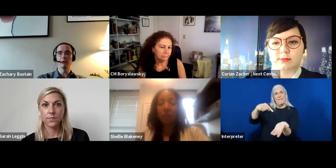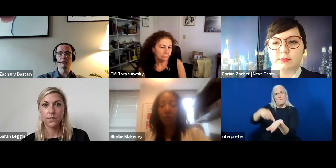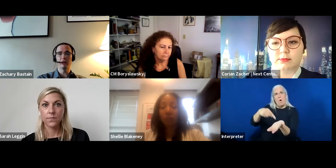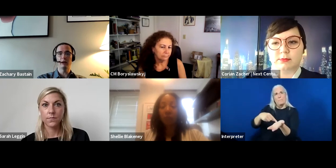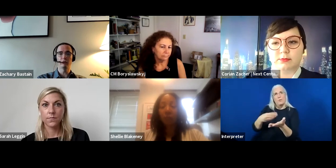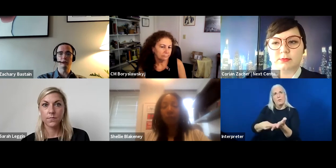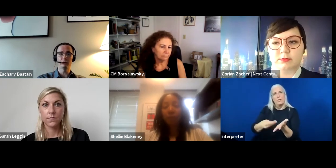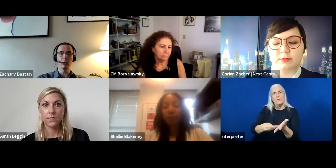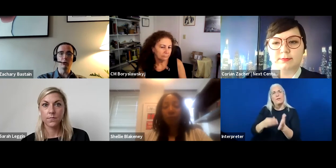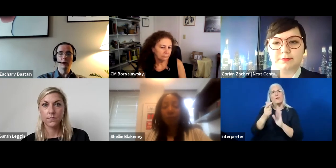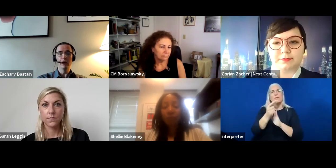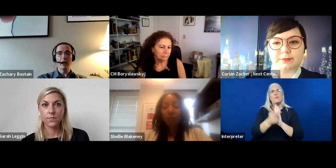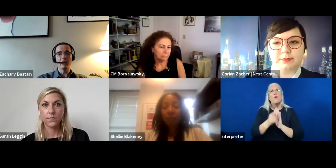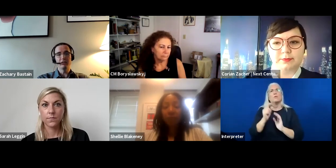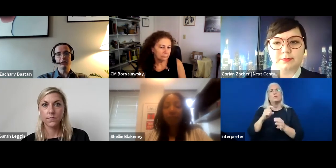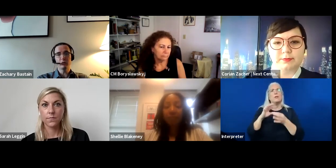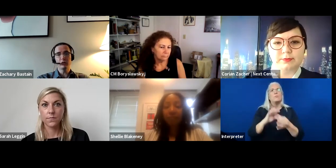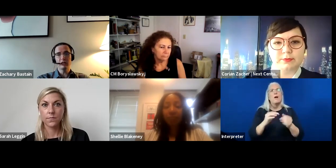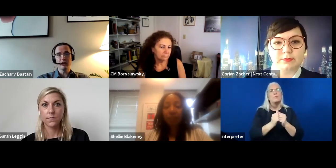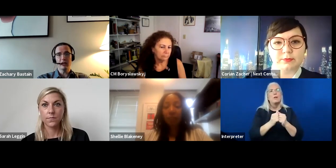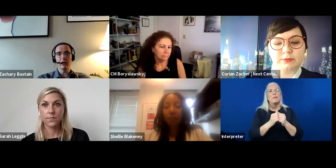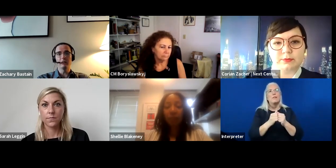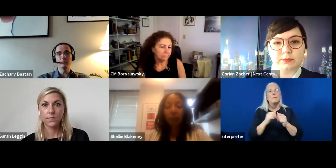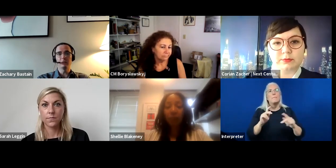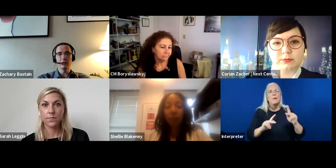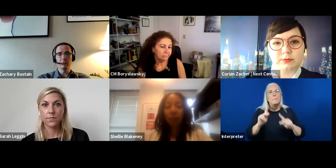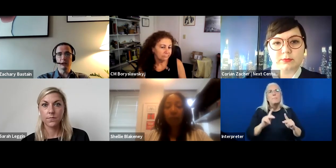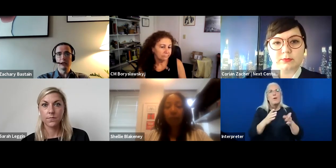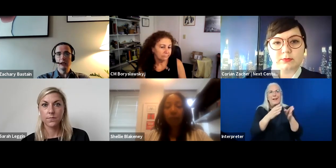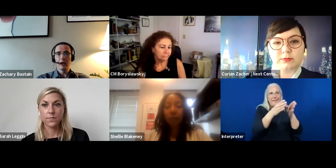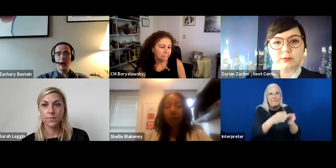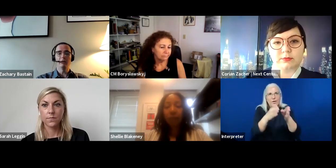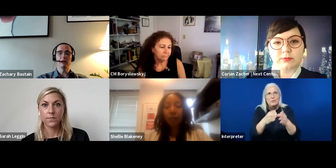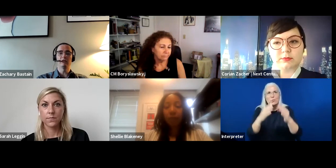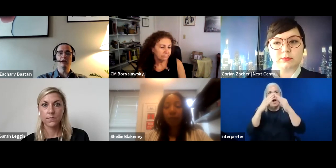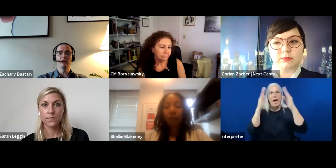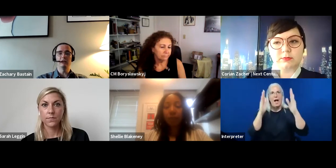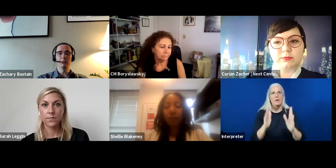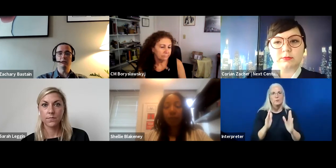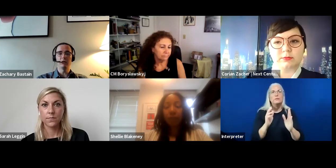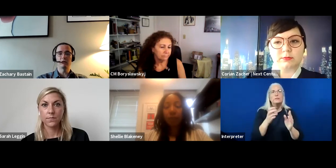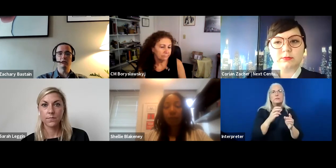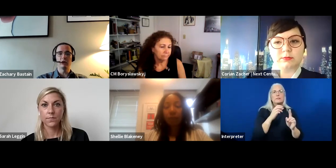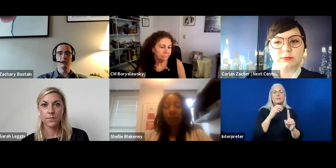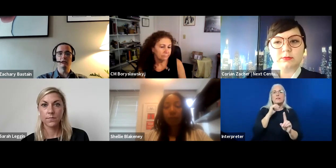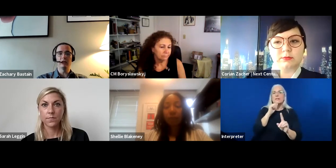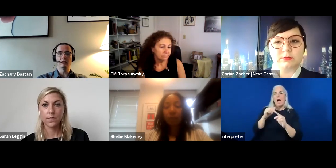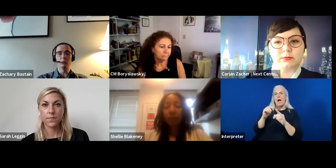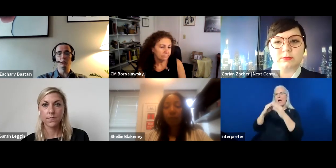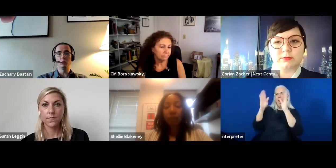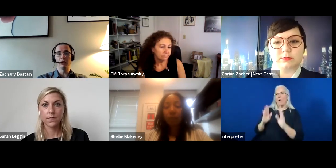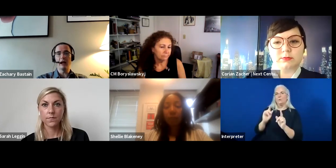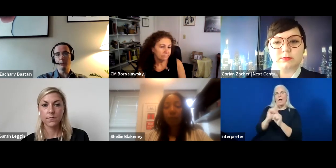for it versus the household as a whole. And this is really the exact kind of specific advocacy that speaks to those concerns